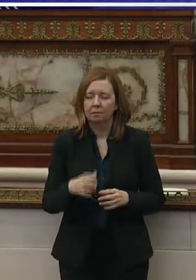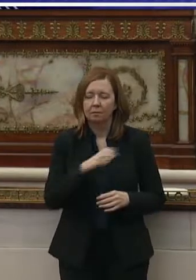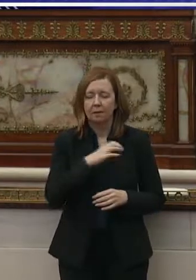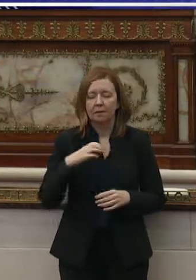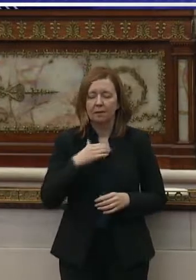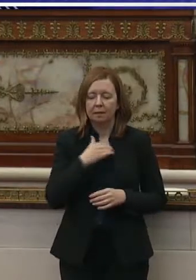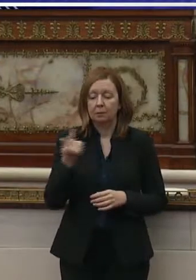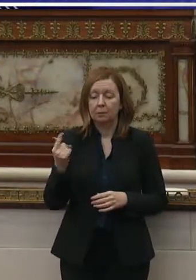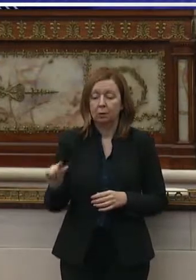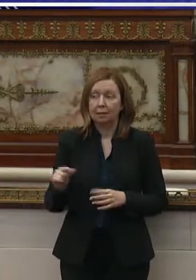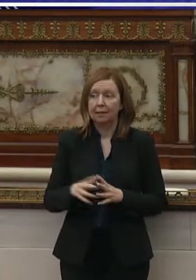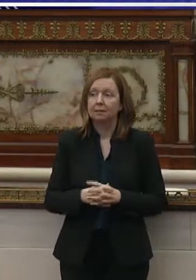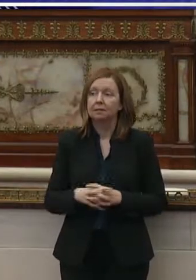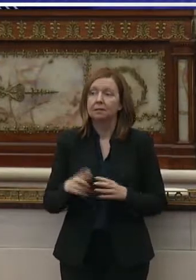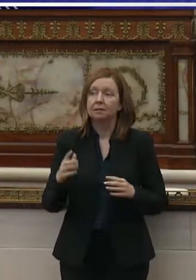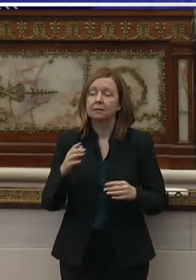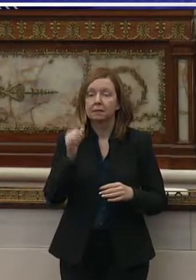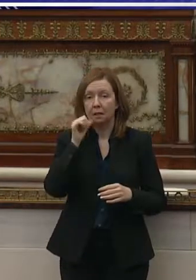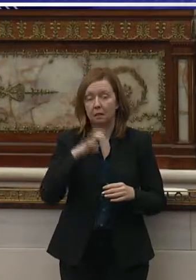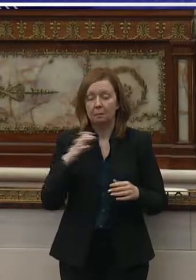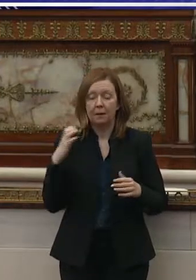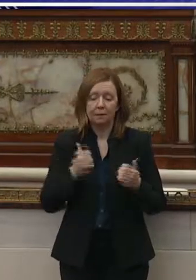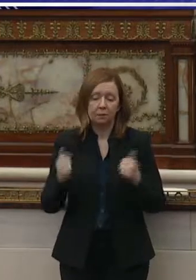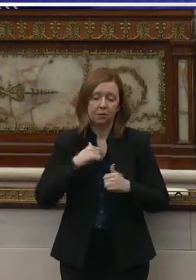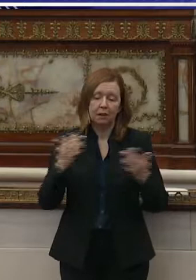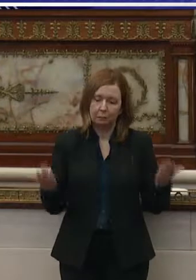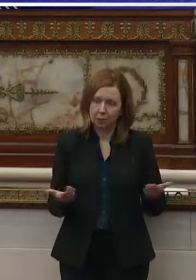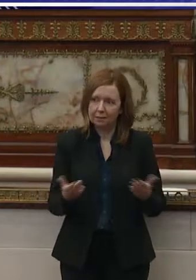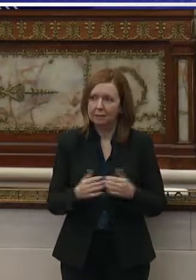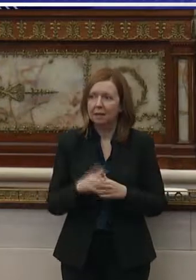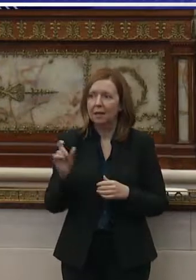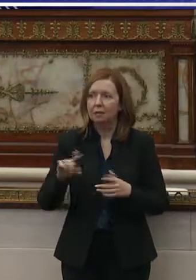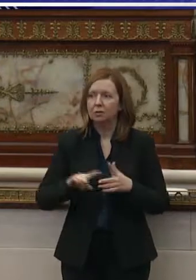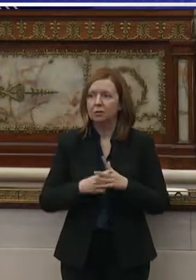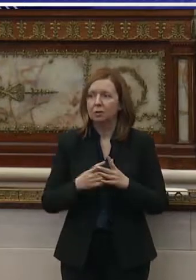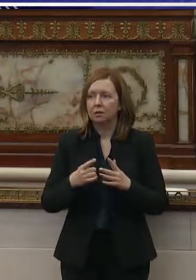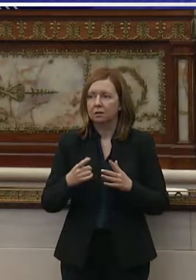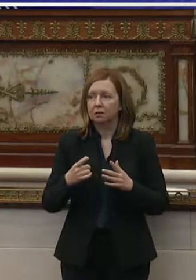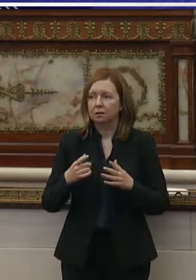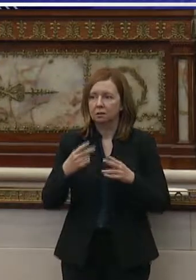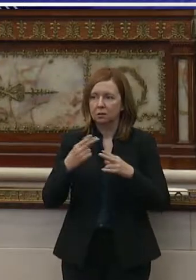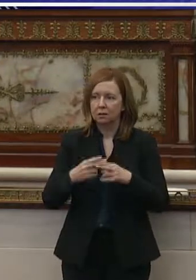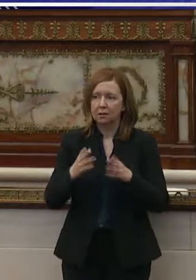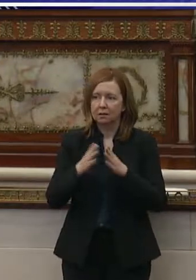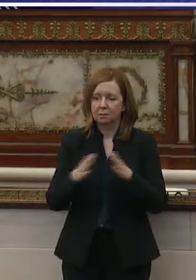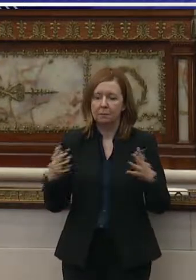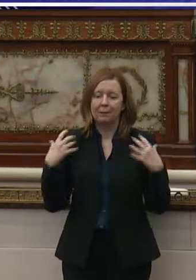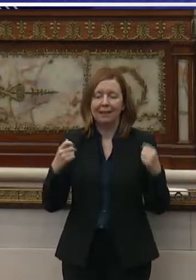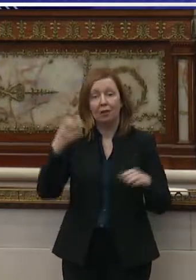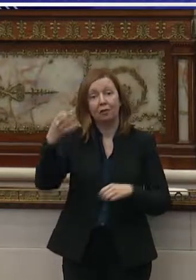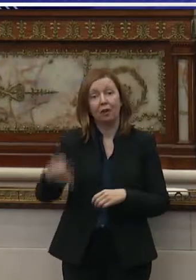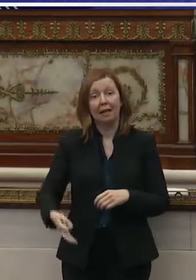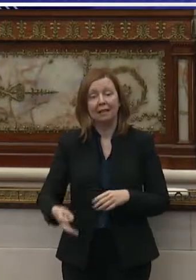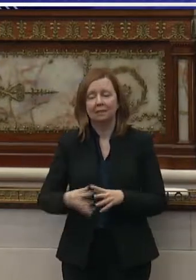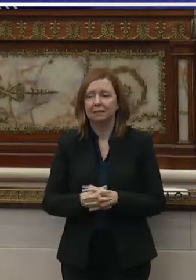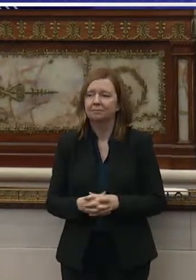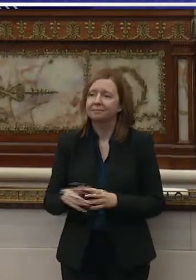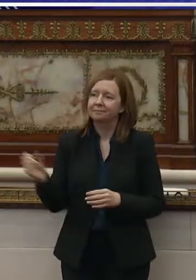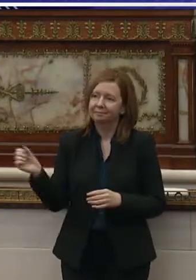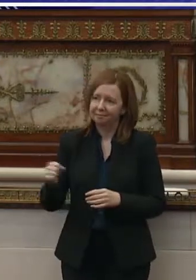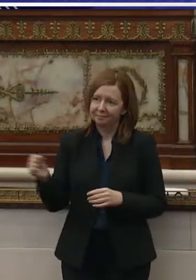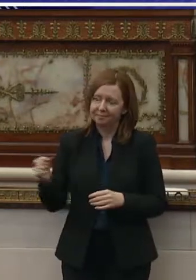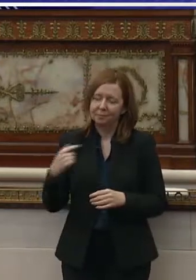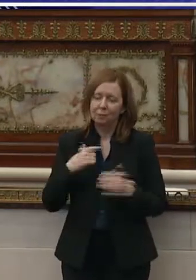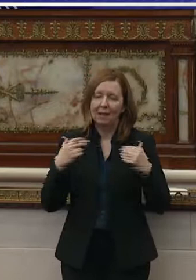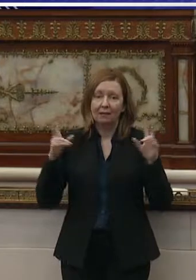Councilmember Green. Madam Chair, I am present. I'm gonna have to start calling these Public Health Fridays. Yes, we